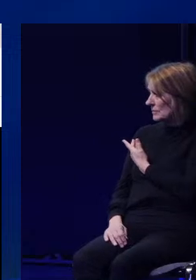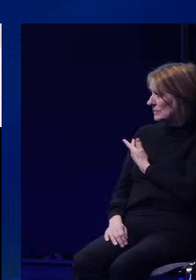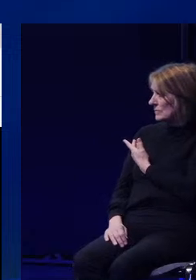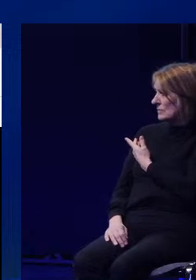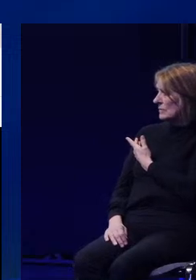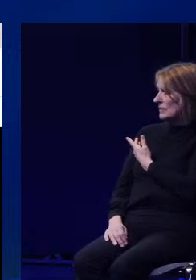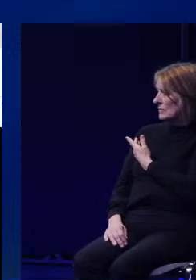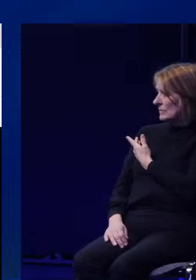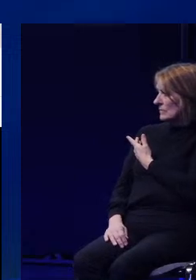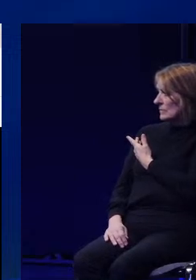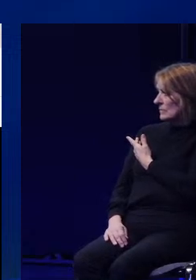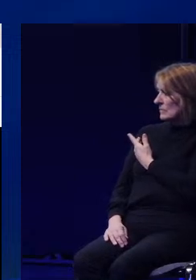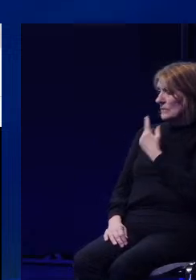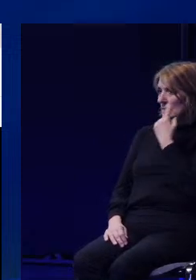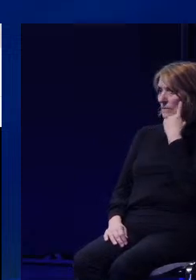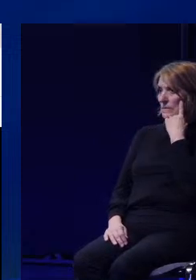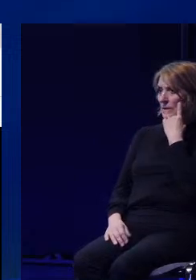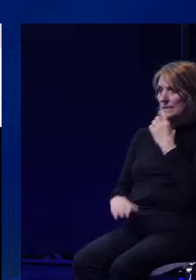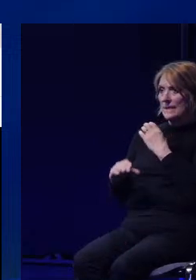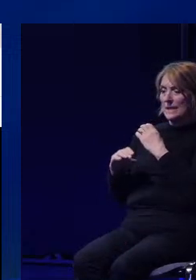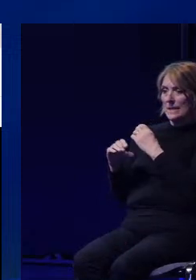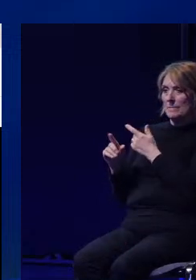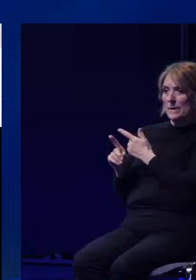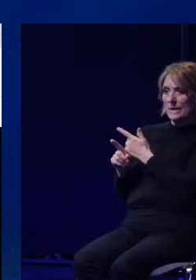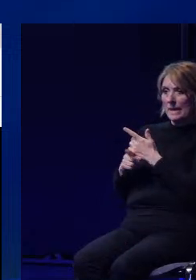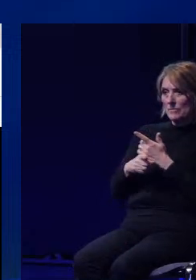camera 11. That's what it's called.